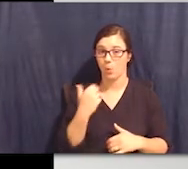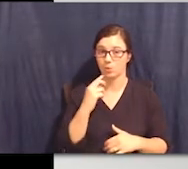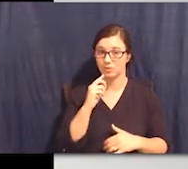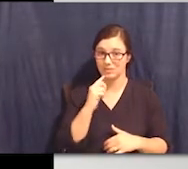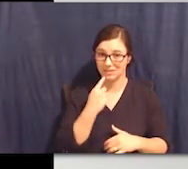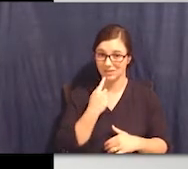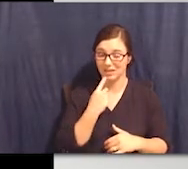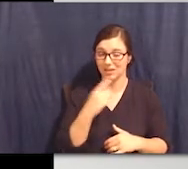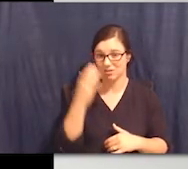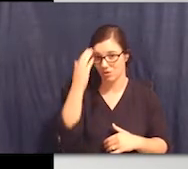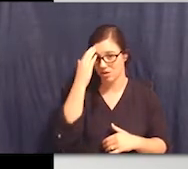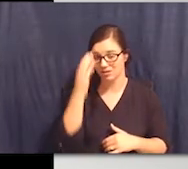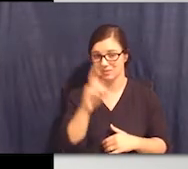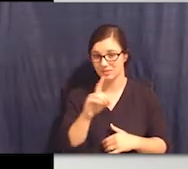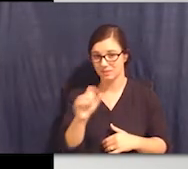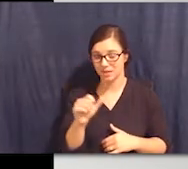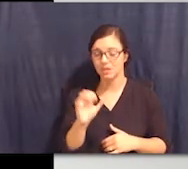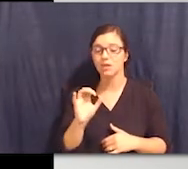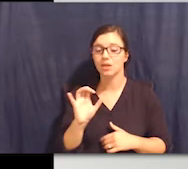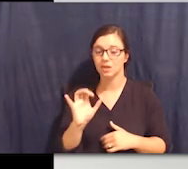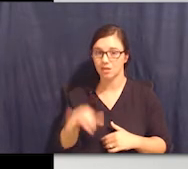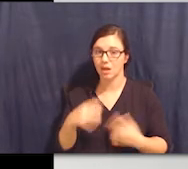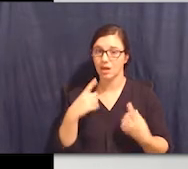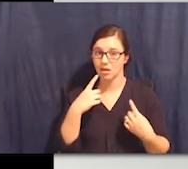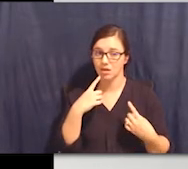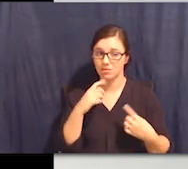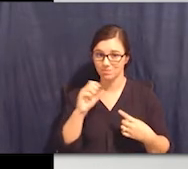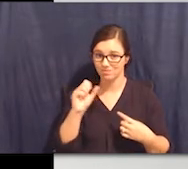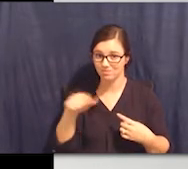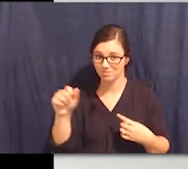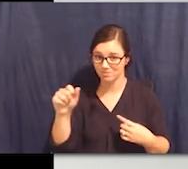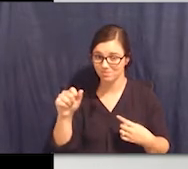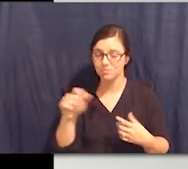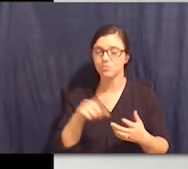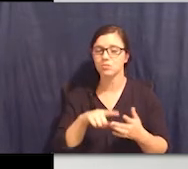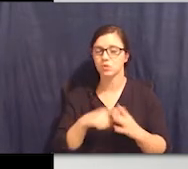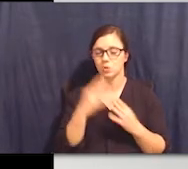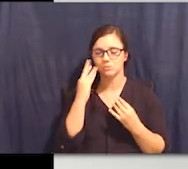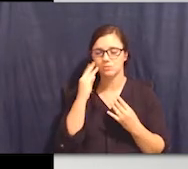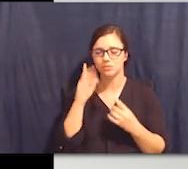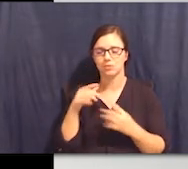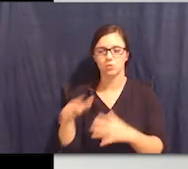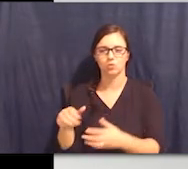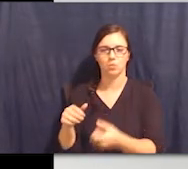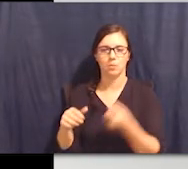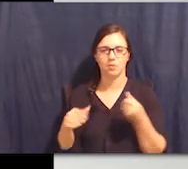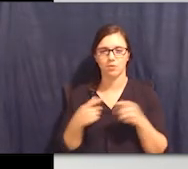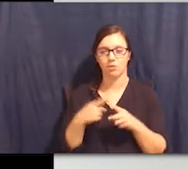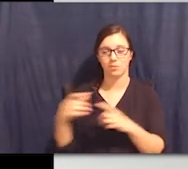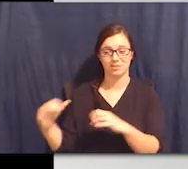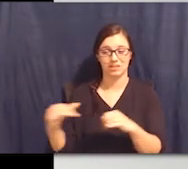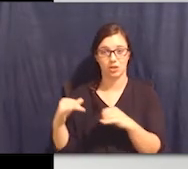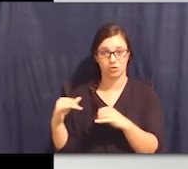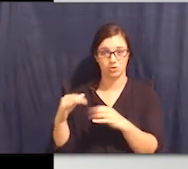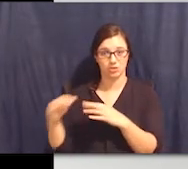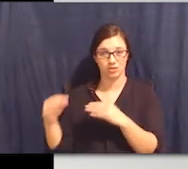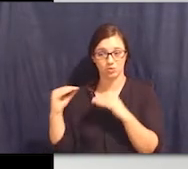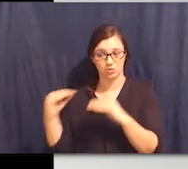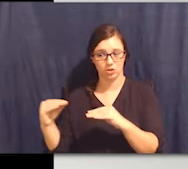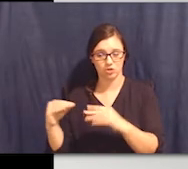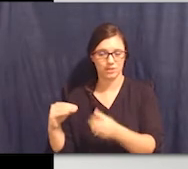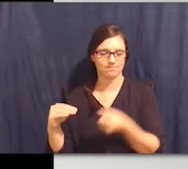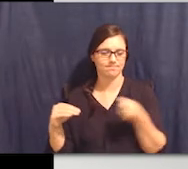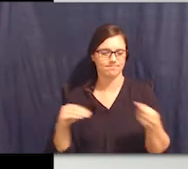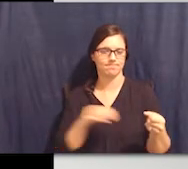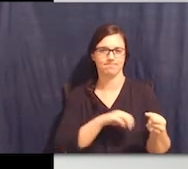significant cognitive disability? And that's when we begin the consideration for removal from standards instruction to alternate standards, because it comes